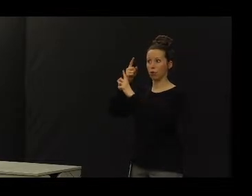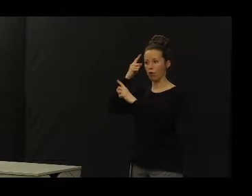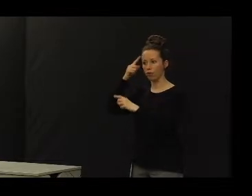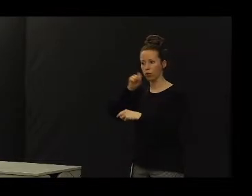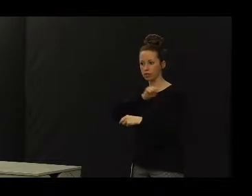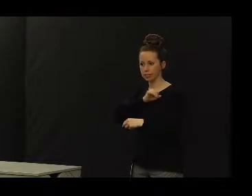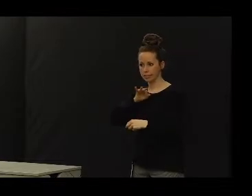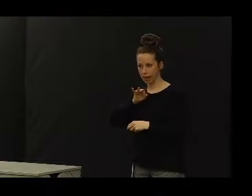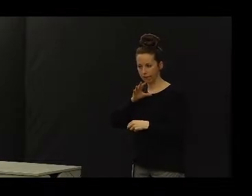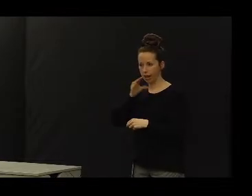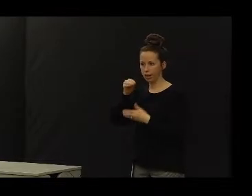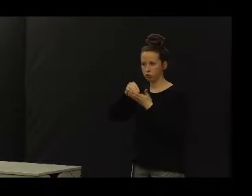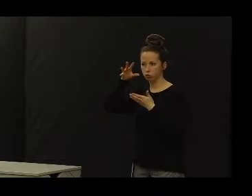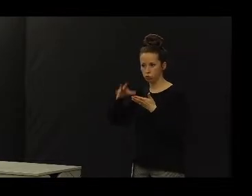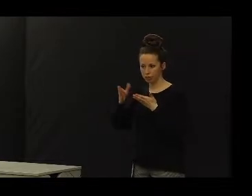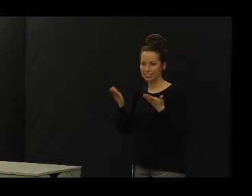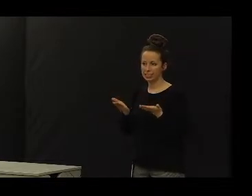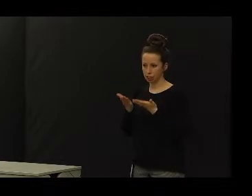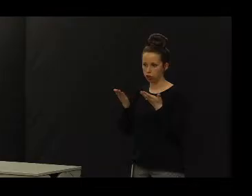students here.